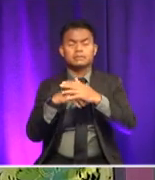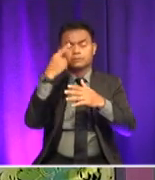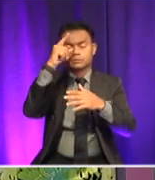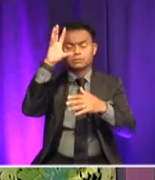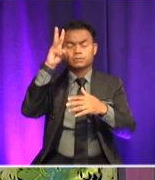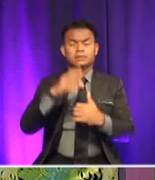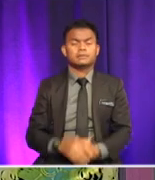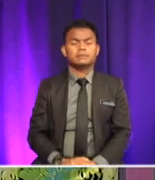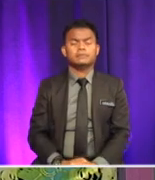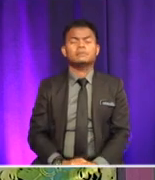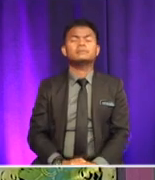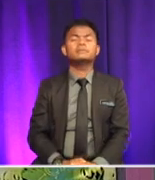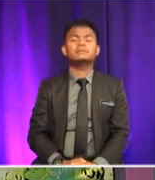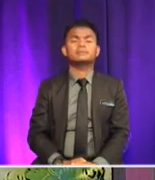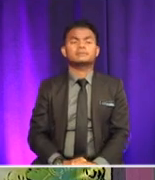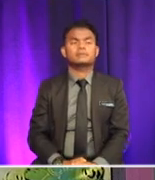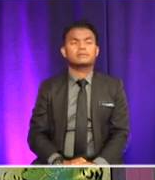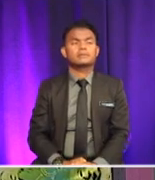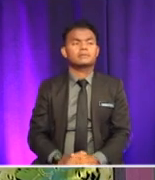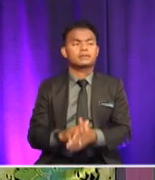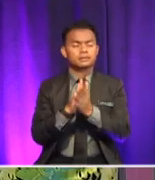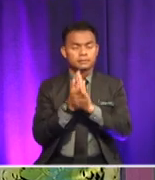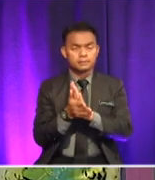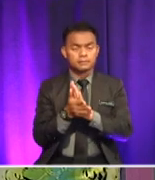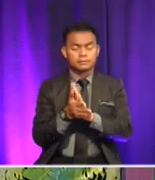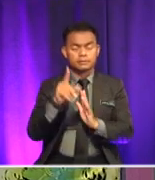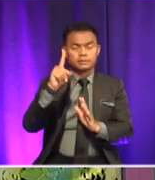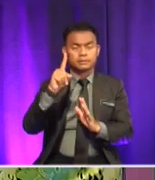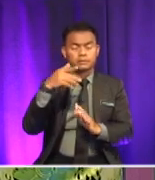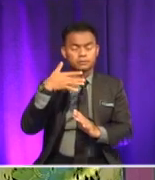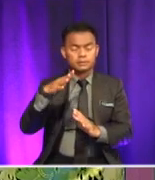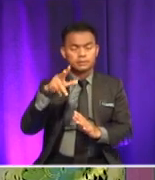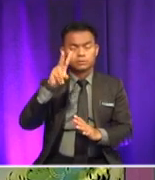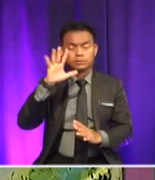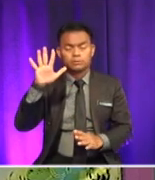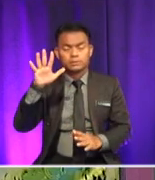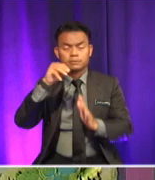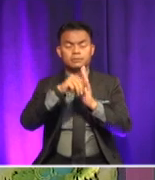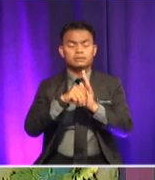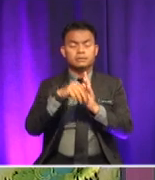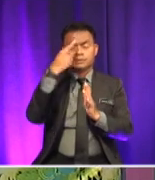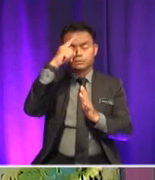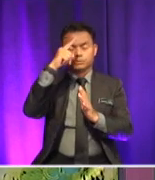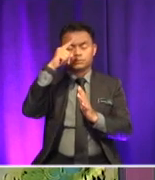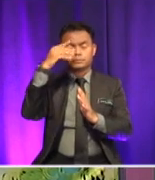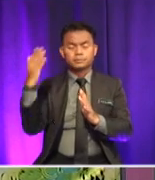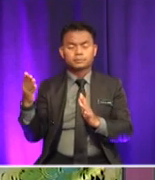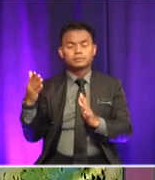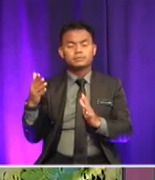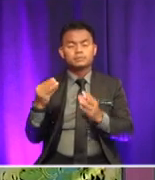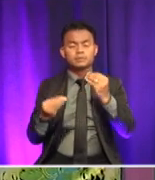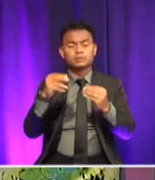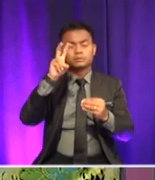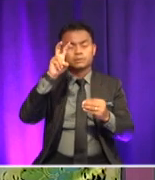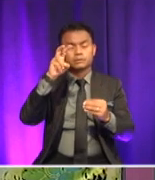to write in 2.5 hours. Ooh, okay. So one set of questions is 55 minutes. So for this, it's 20 minutes. So 20 minutes,